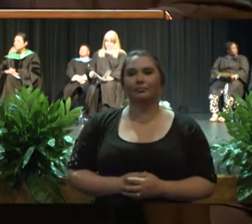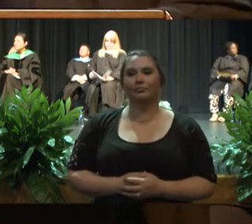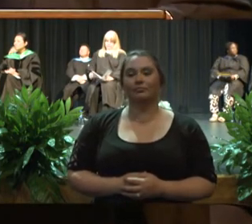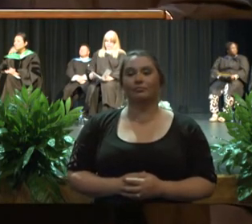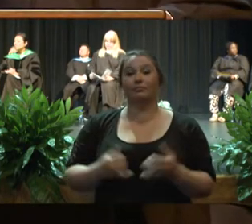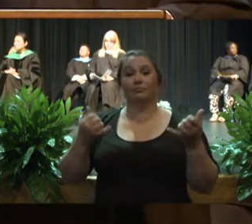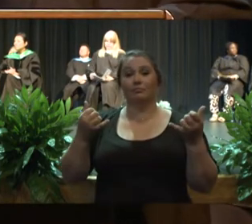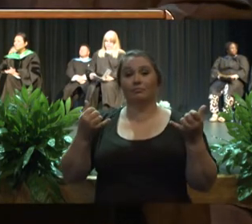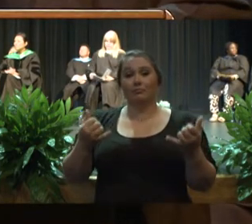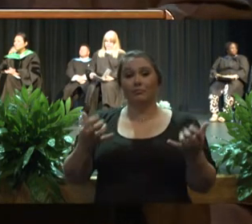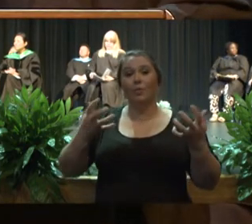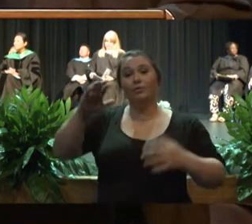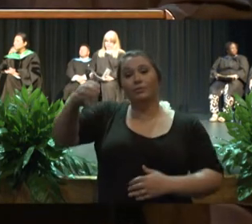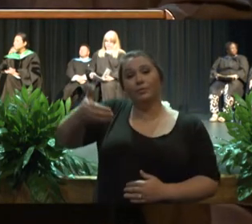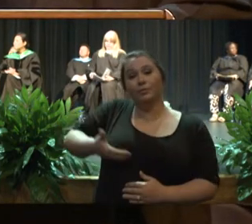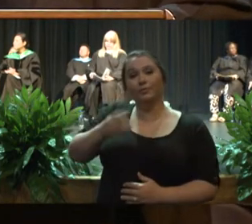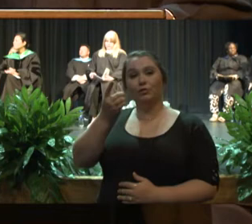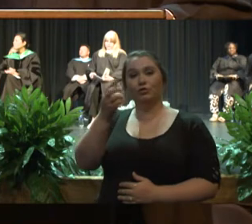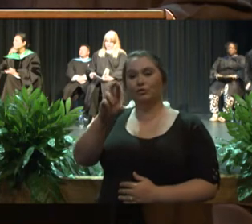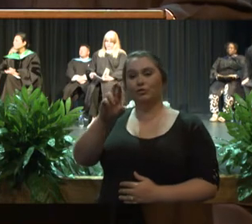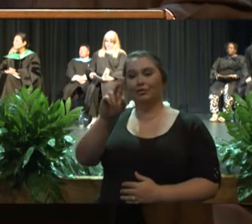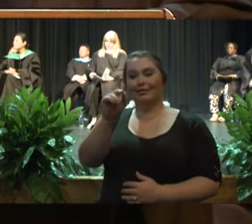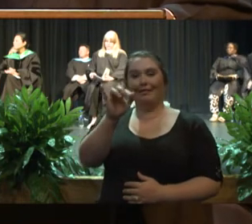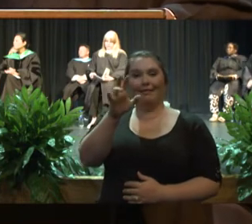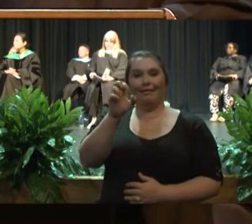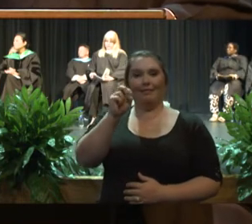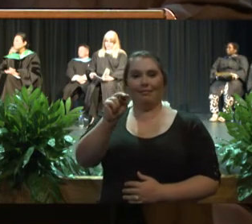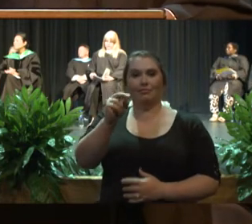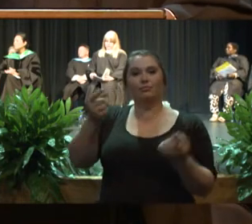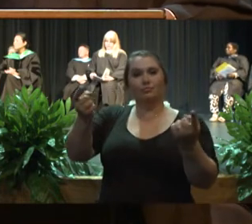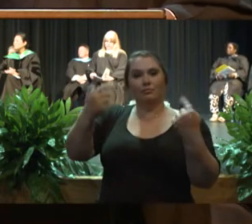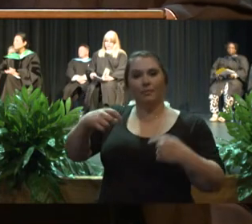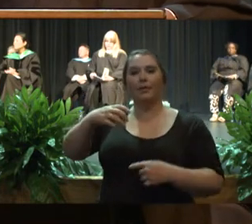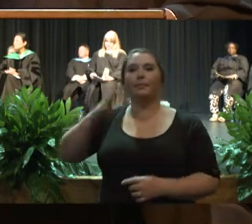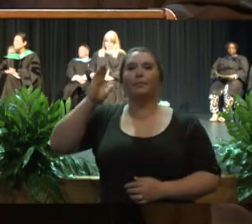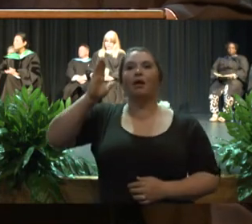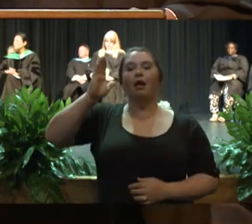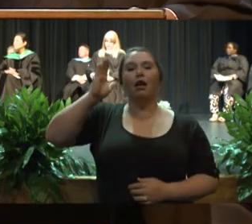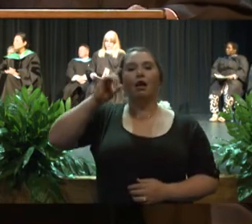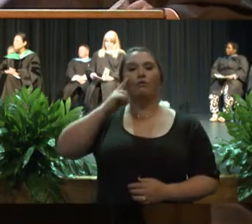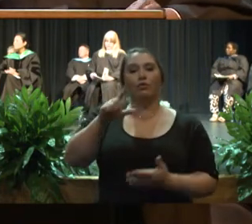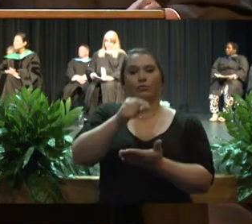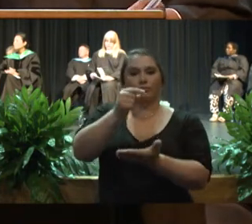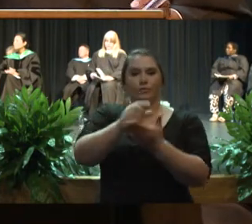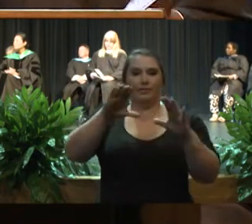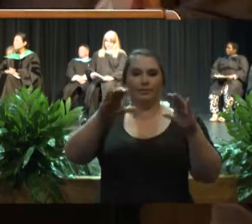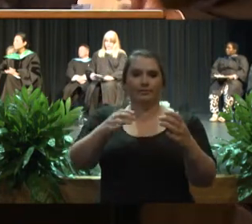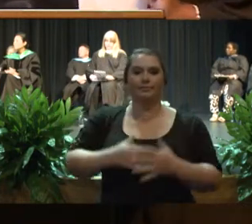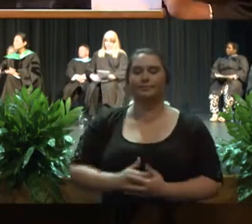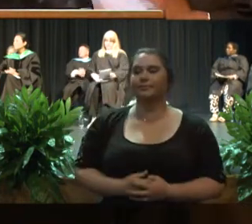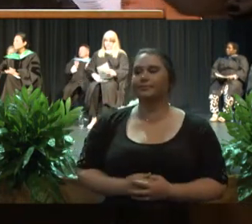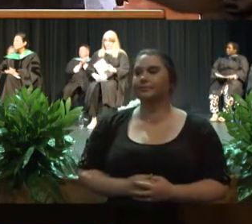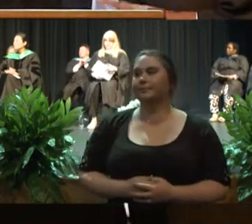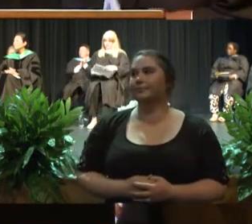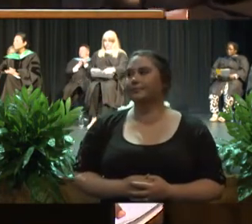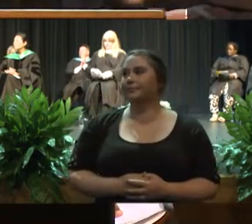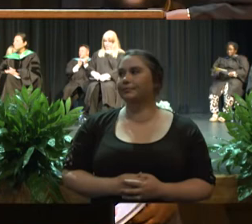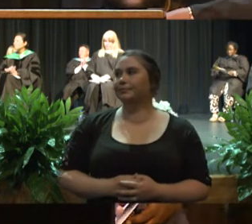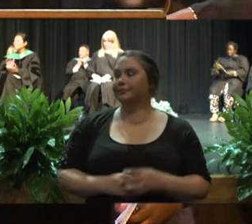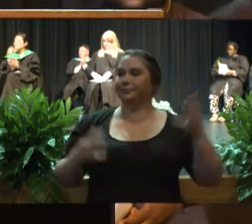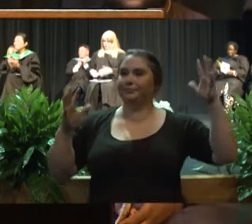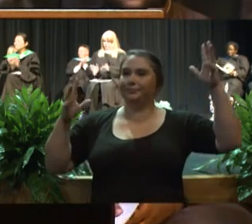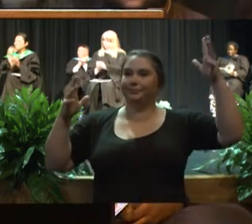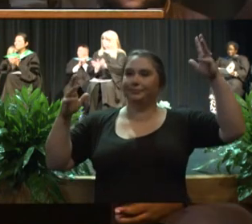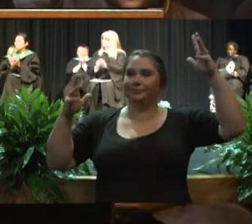I would now like to welcome Dr. Kincannon to the podium to deliver a message to our graduating class. Thank